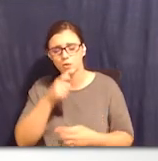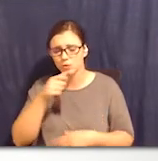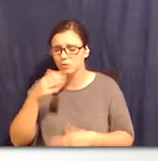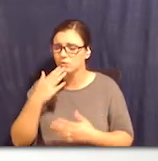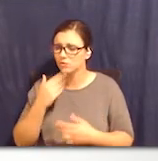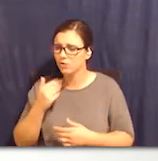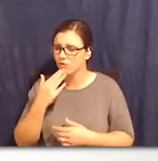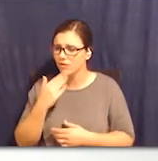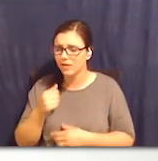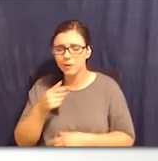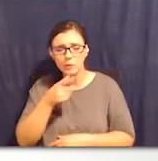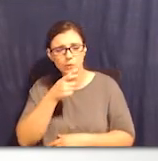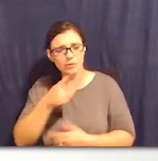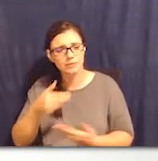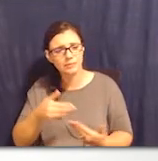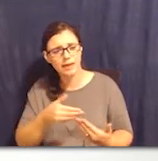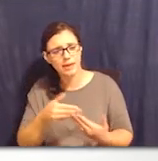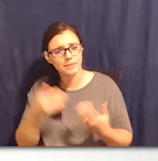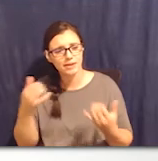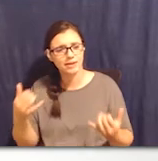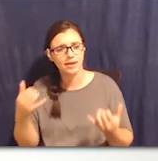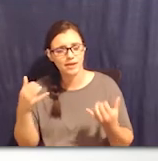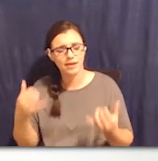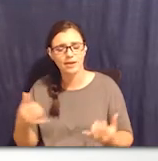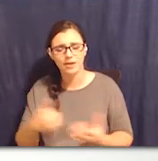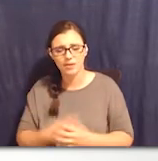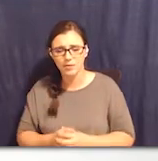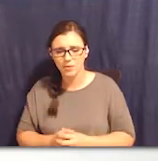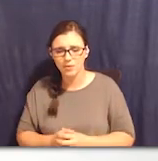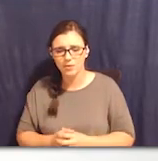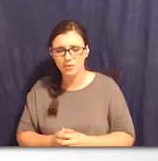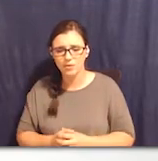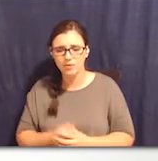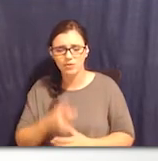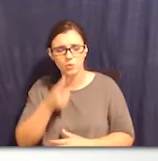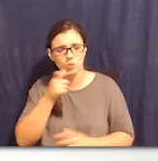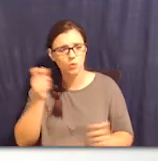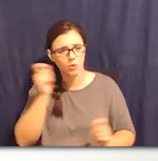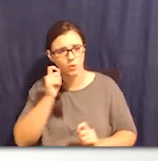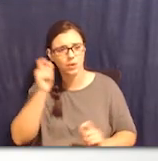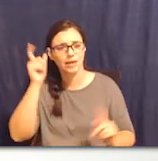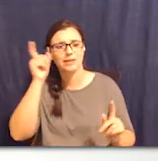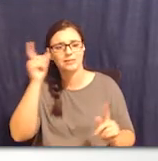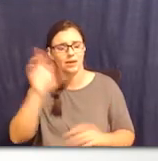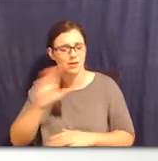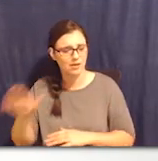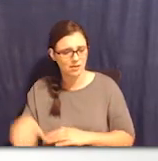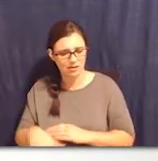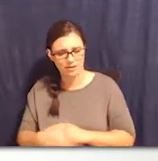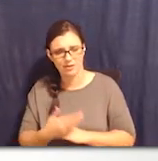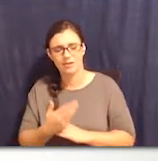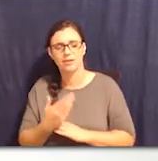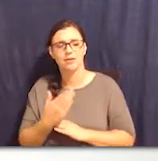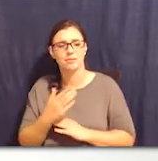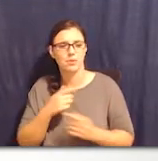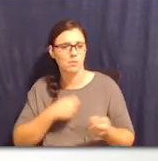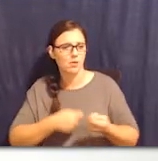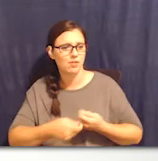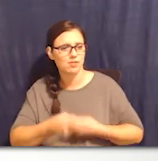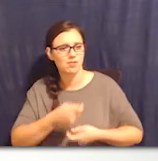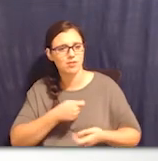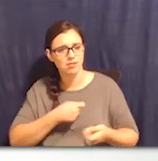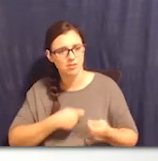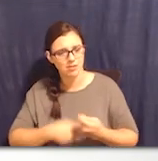Crying, who's your partner? Who's your darling? Who's your baby now? Who wakes up